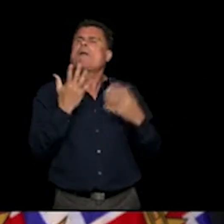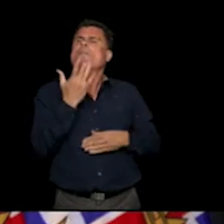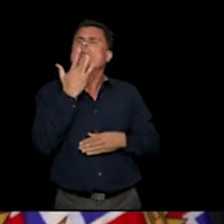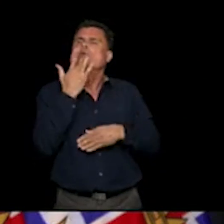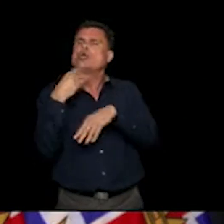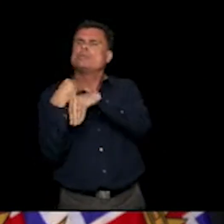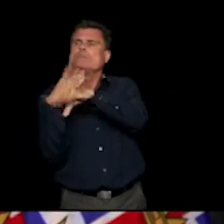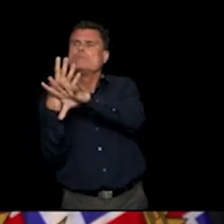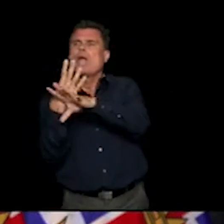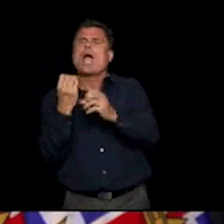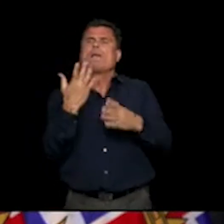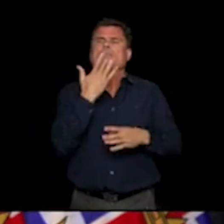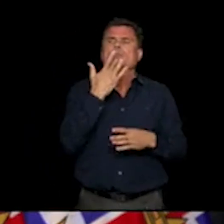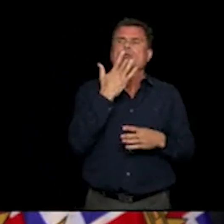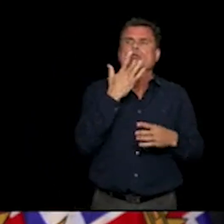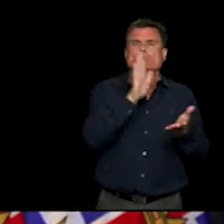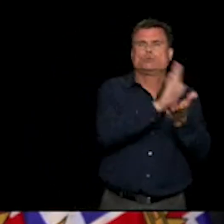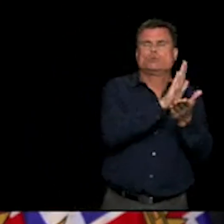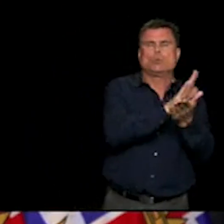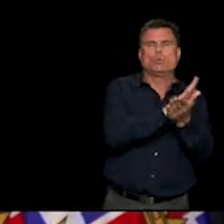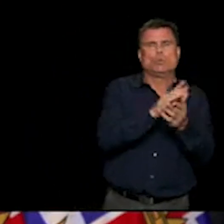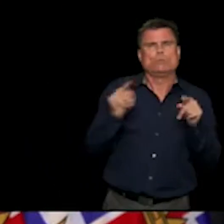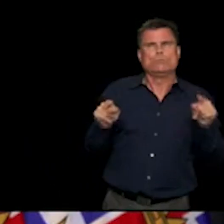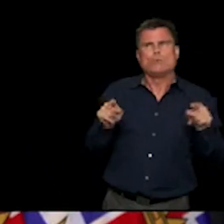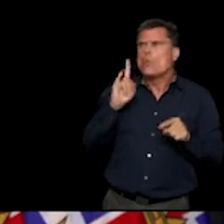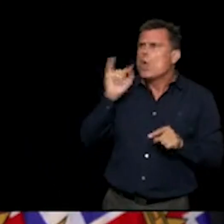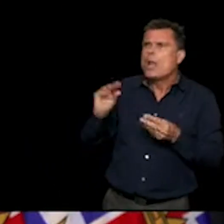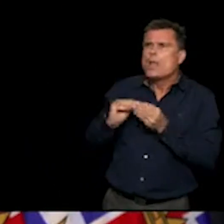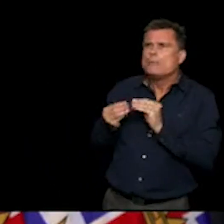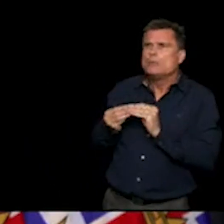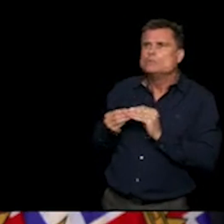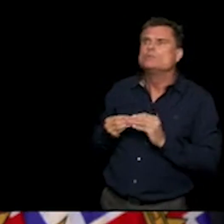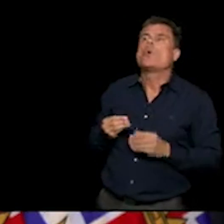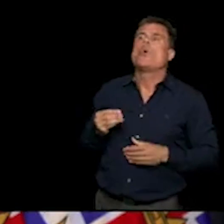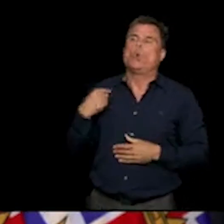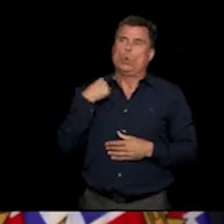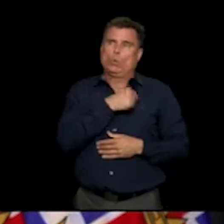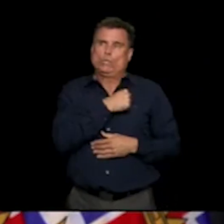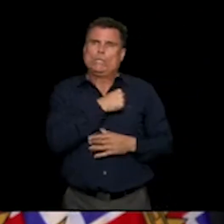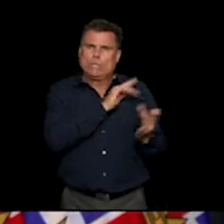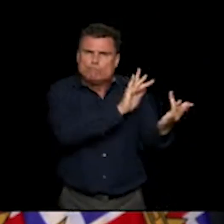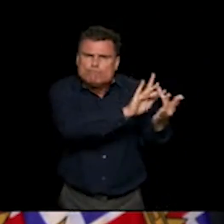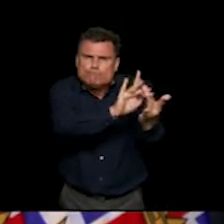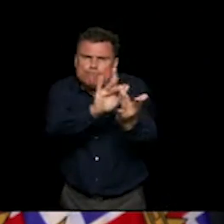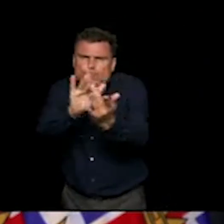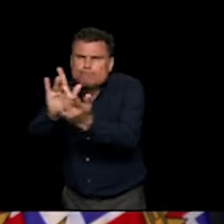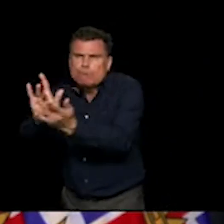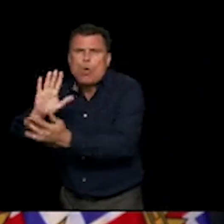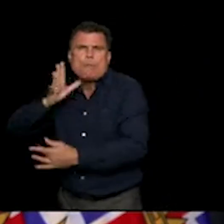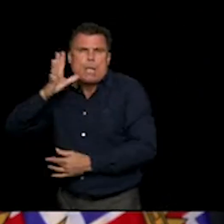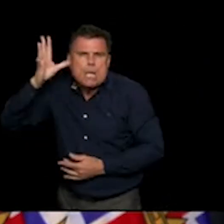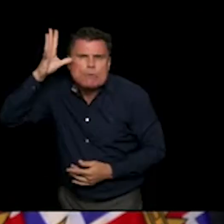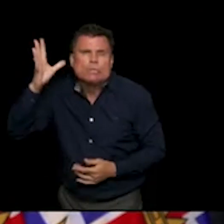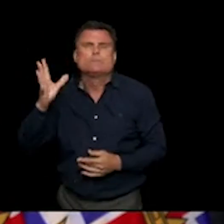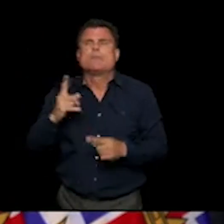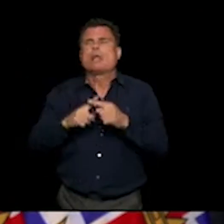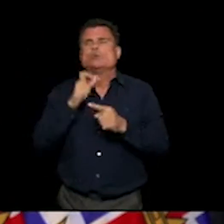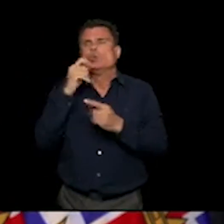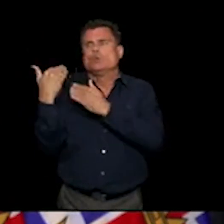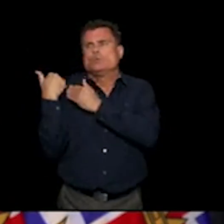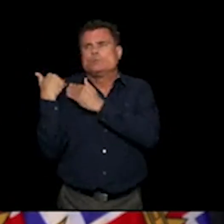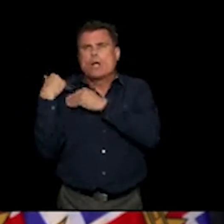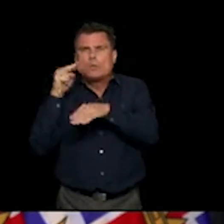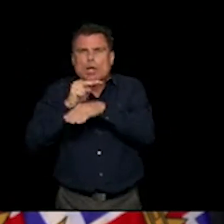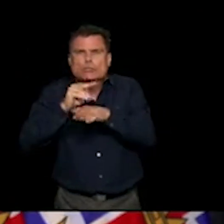school-based, looking at what the intentions today are for parents about returning their children to